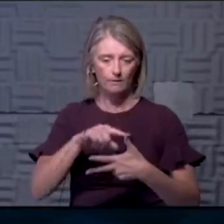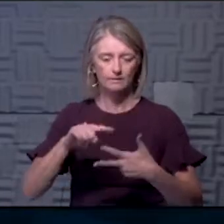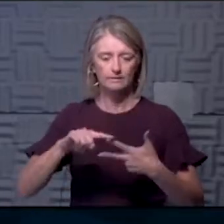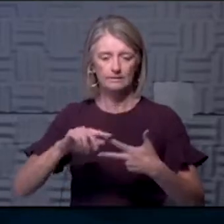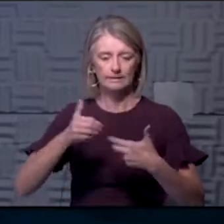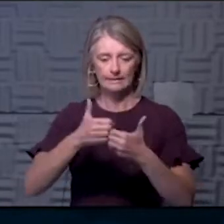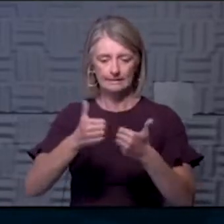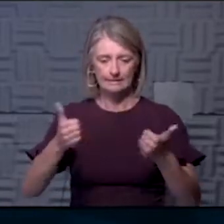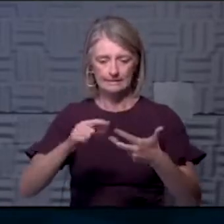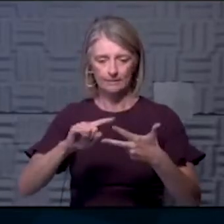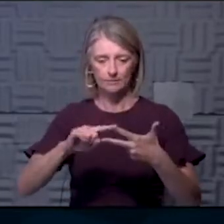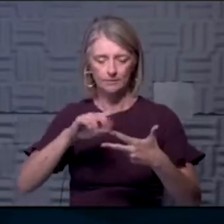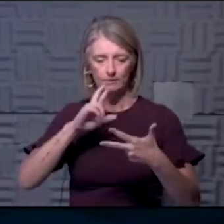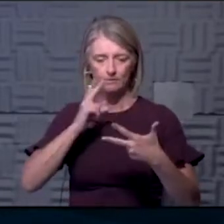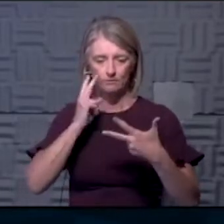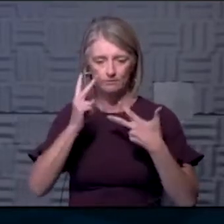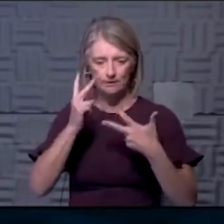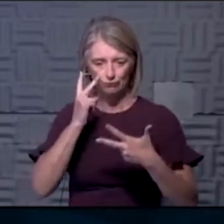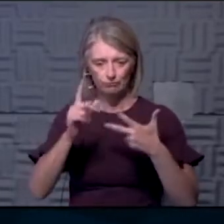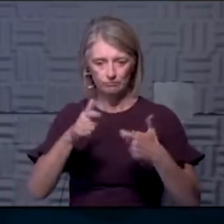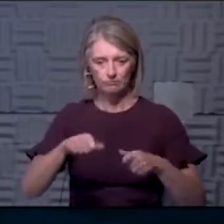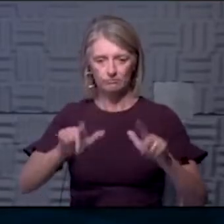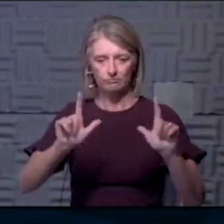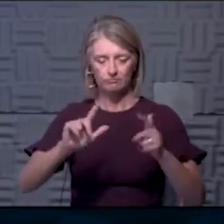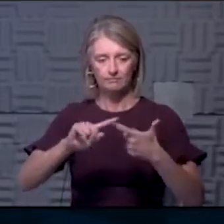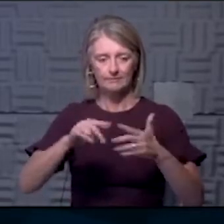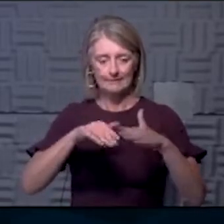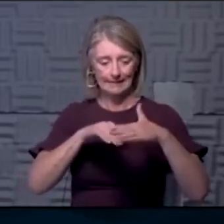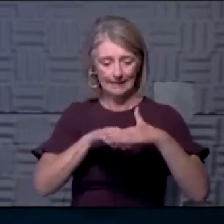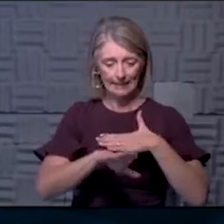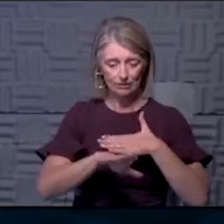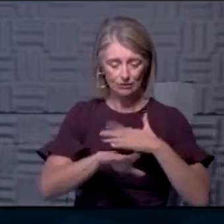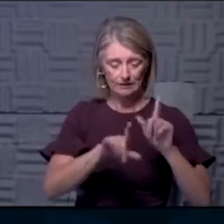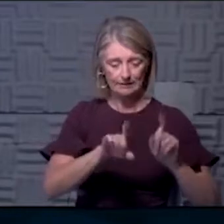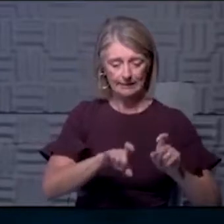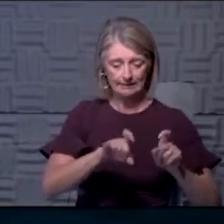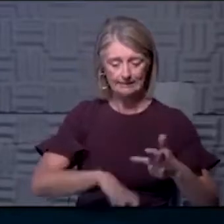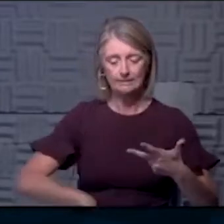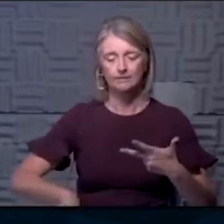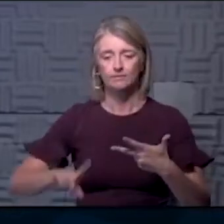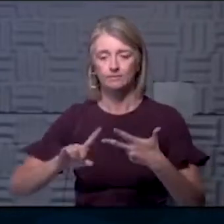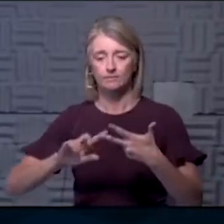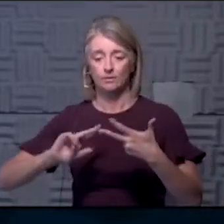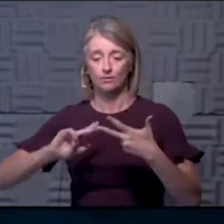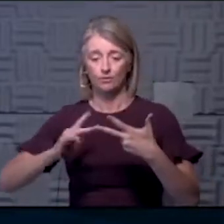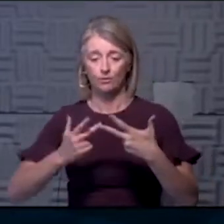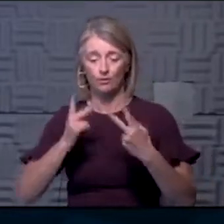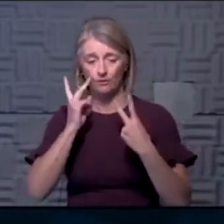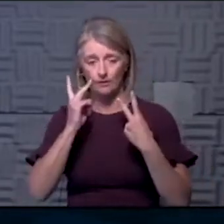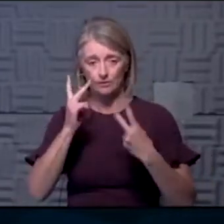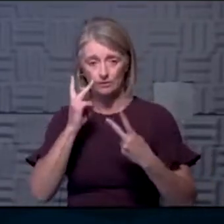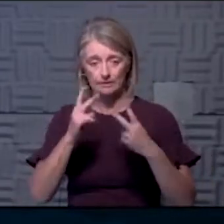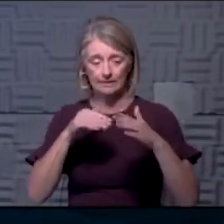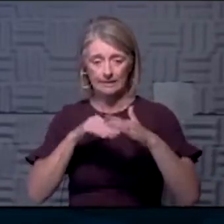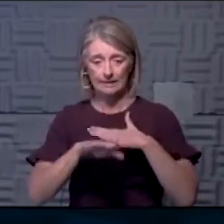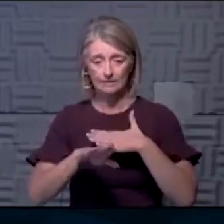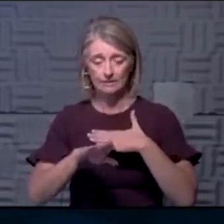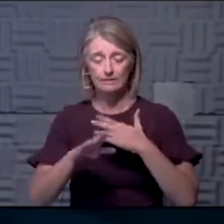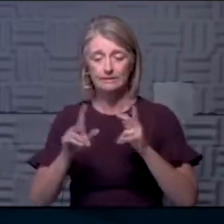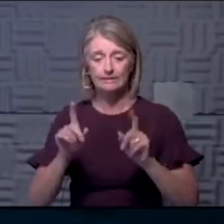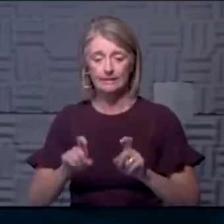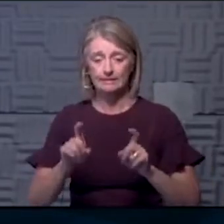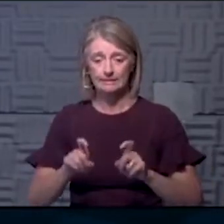have a separate visual that looks at just the entry and prevalence testing. And then a third visual, there's the entry and prevalence